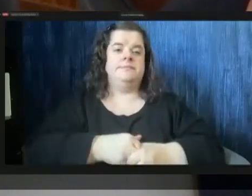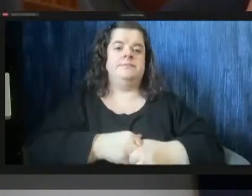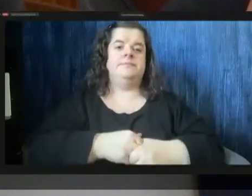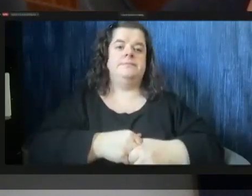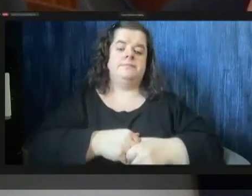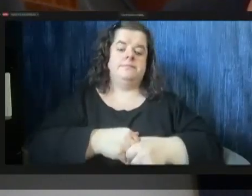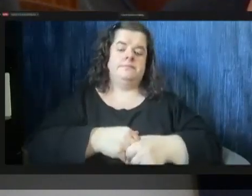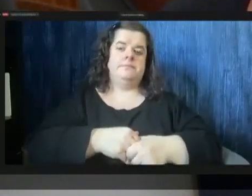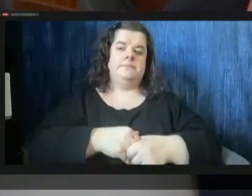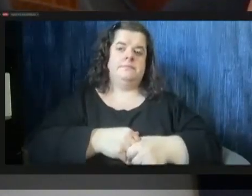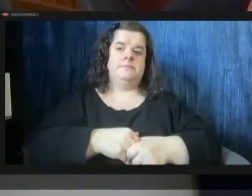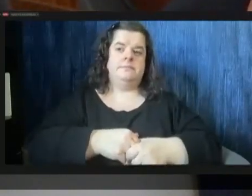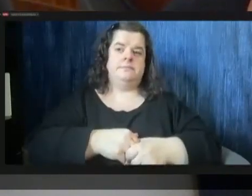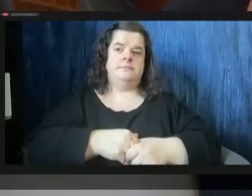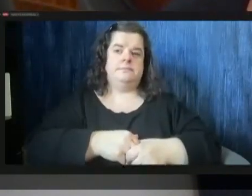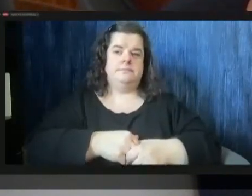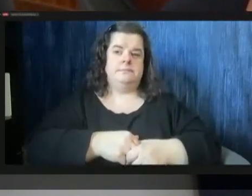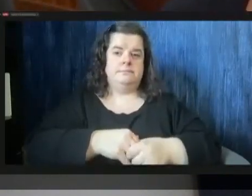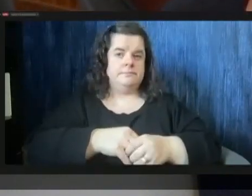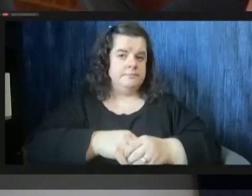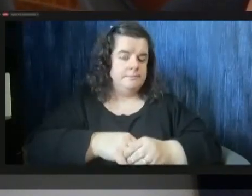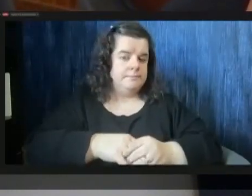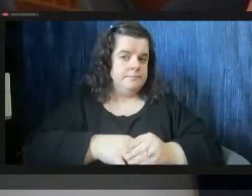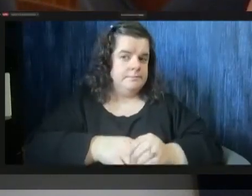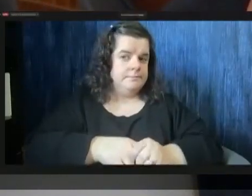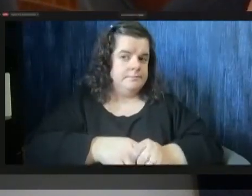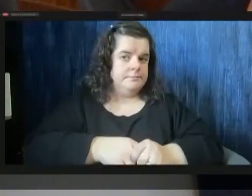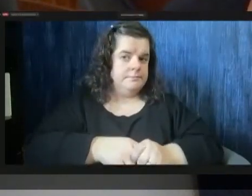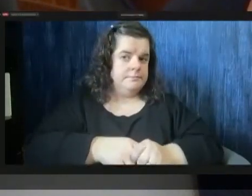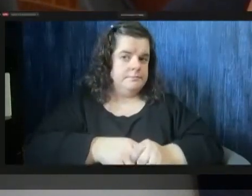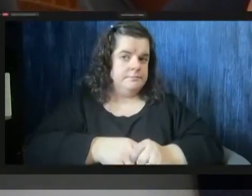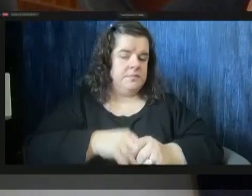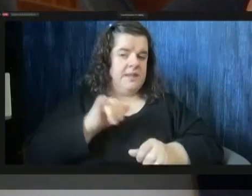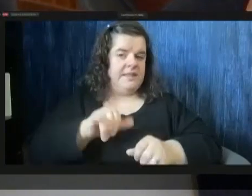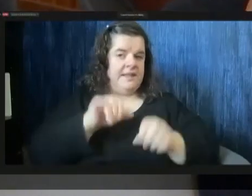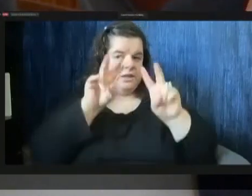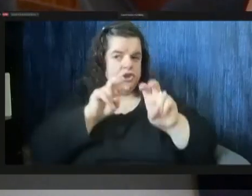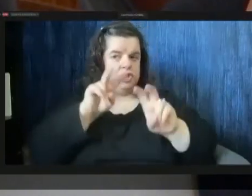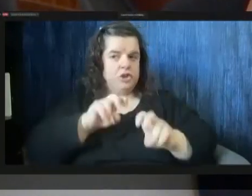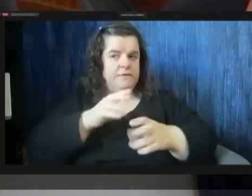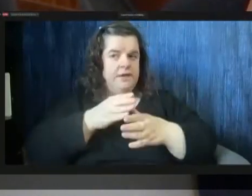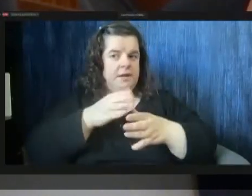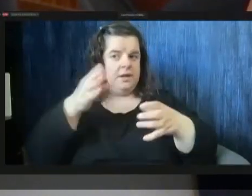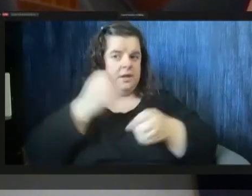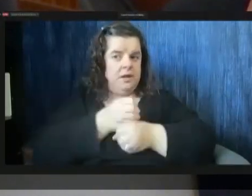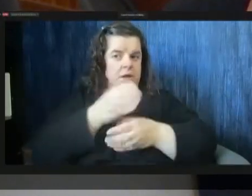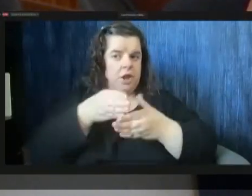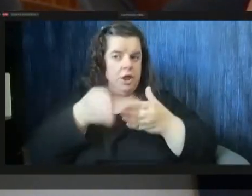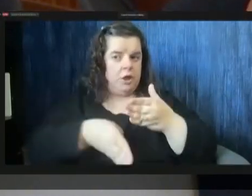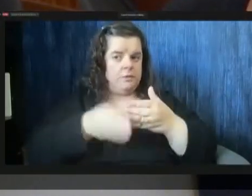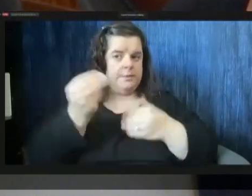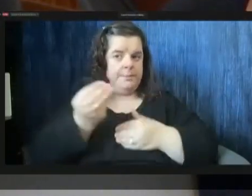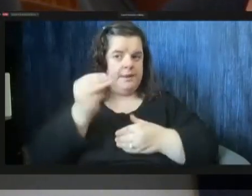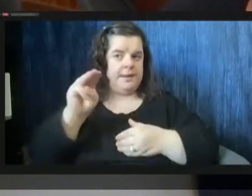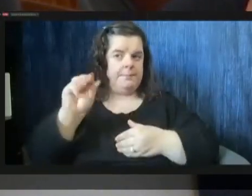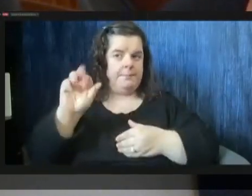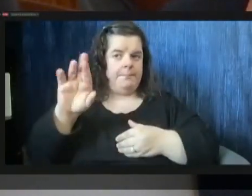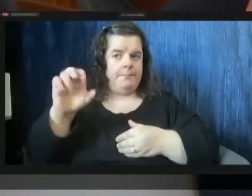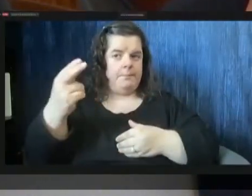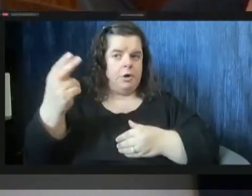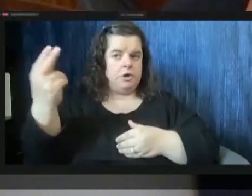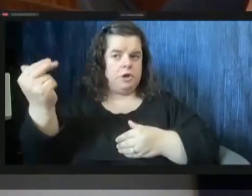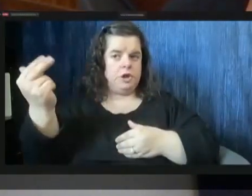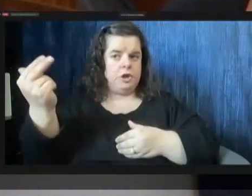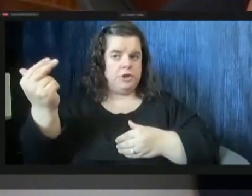What's the time frame for the survey? That survey closes on Monday, March 13th. So there's